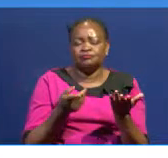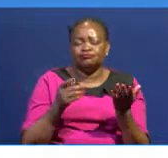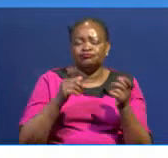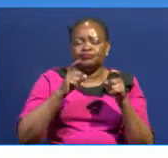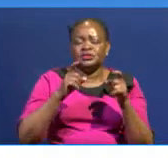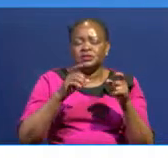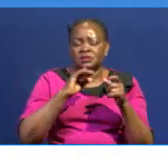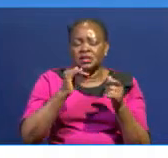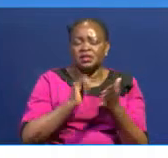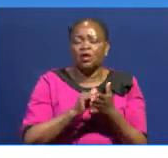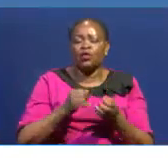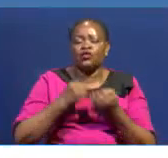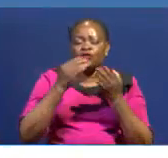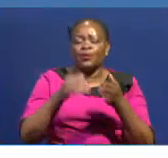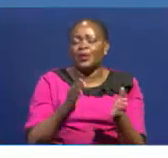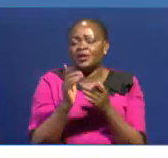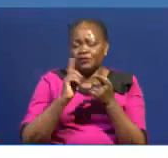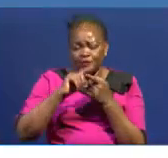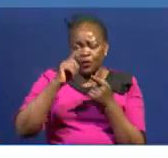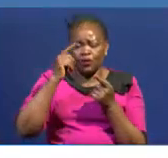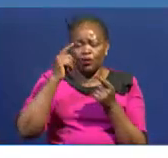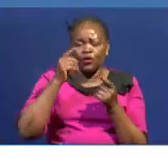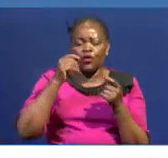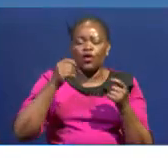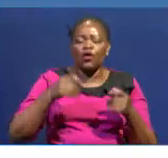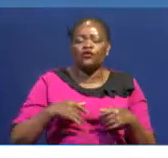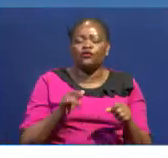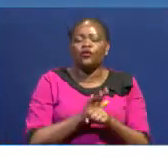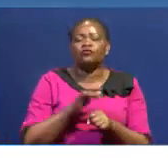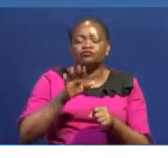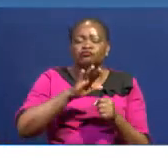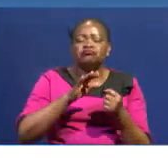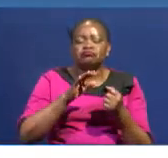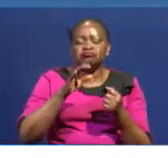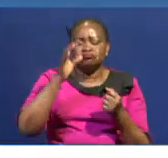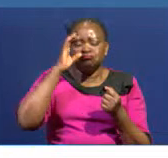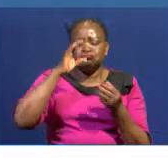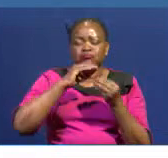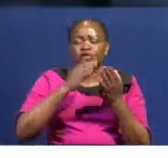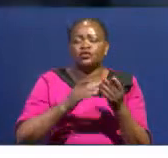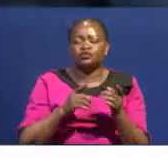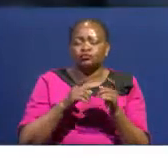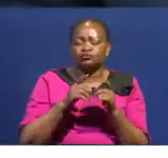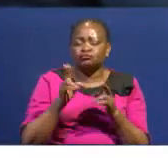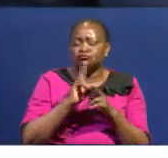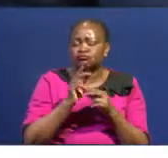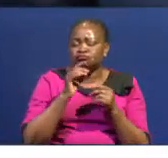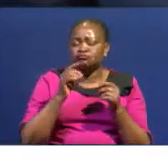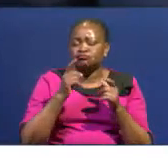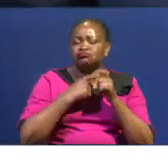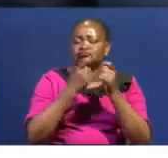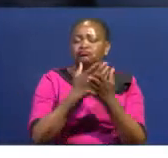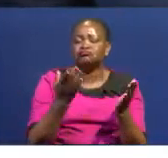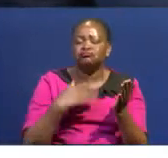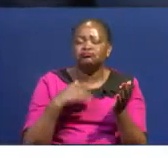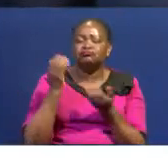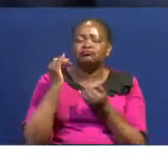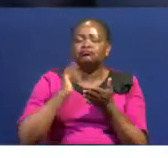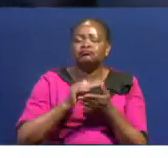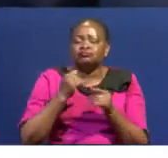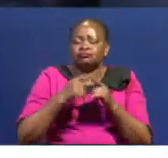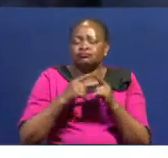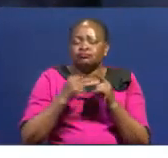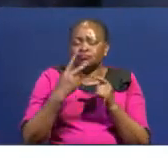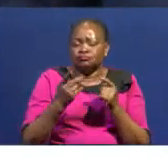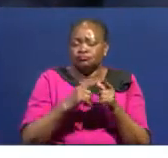city targeting to provide a platform for youthful local content creators to monetize their talents. So we are expecting within 2 years